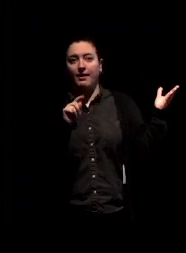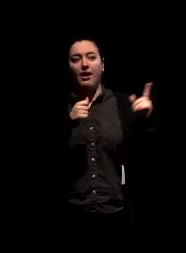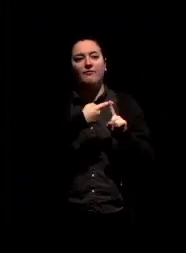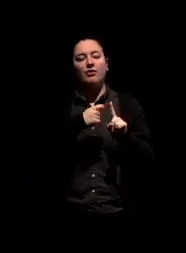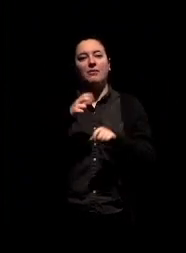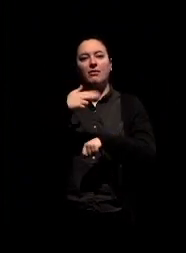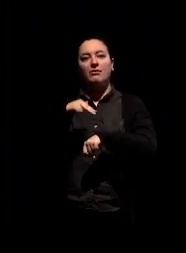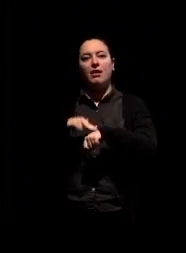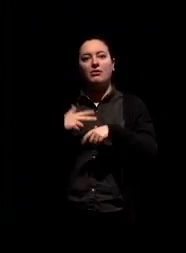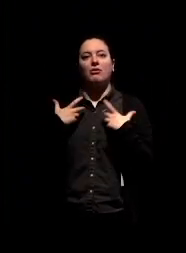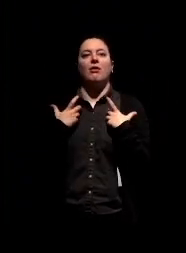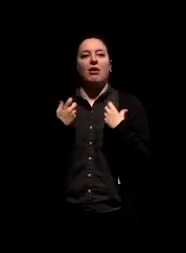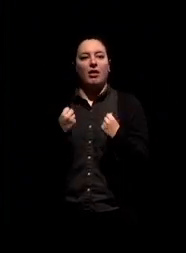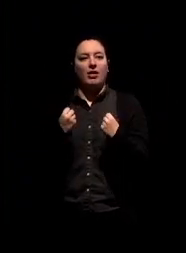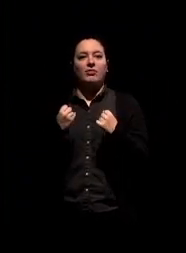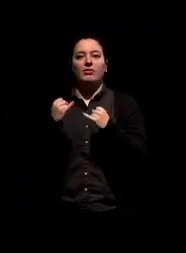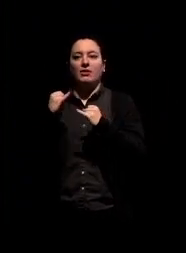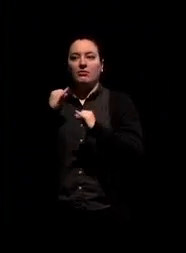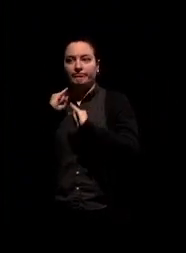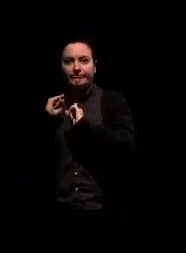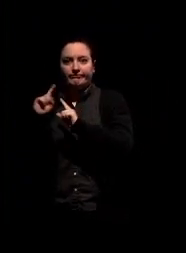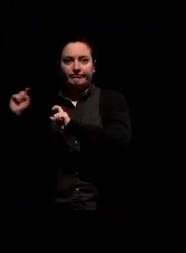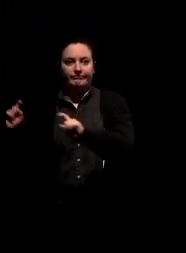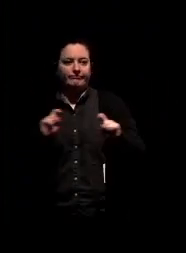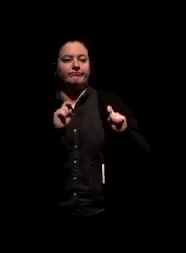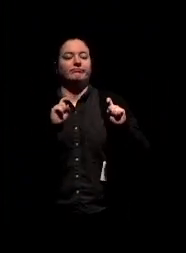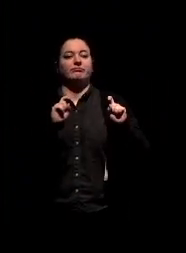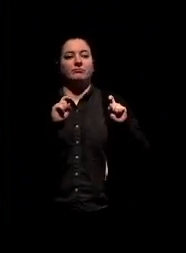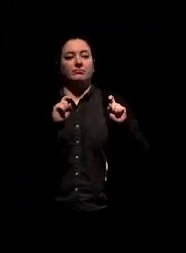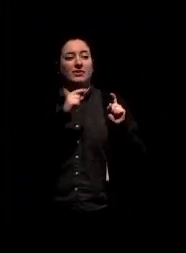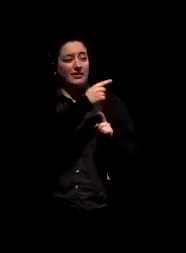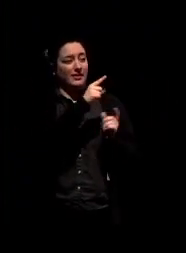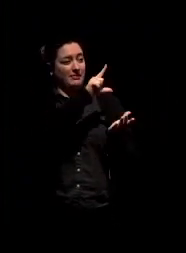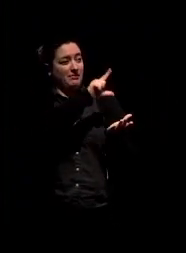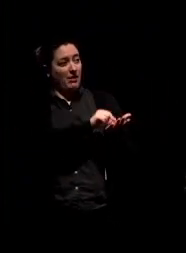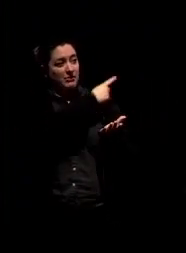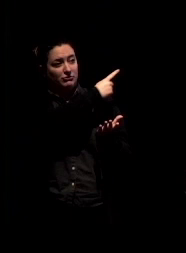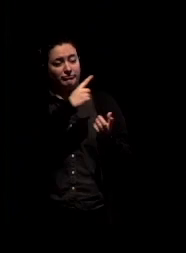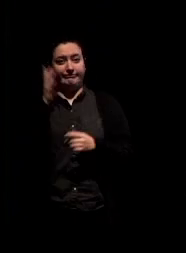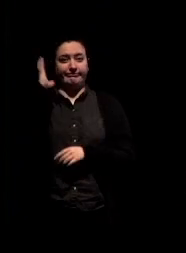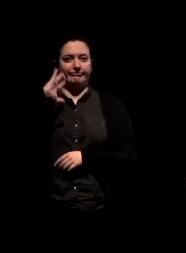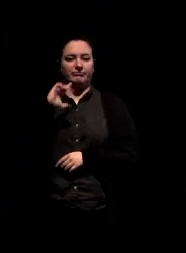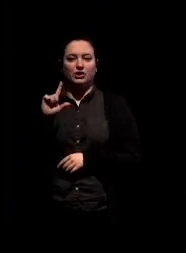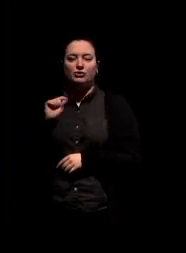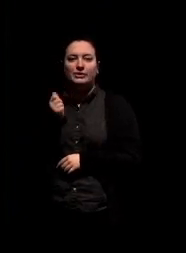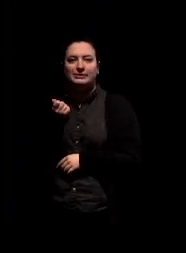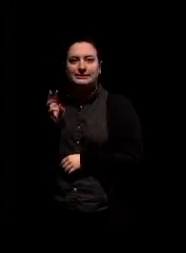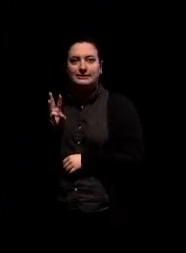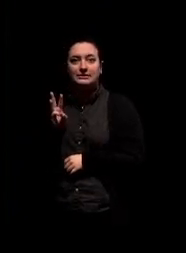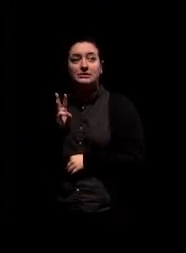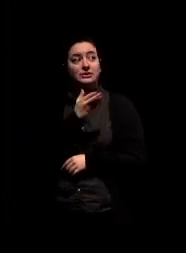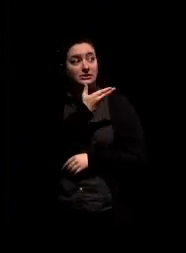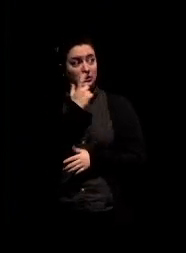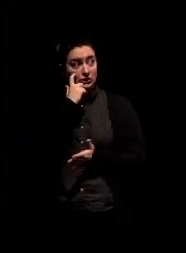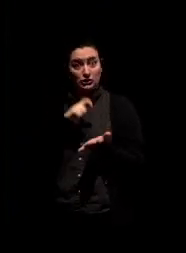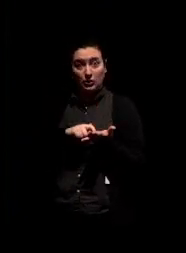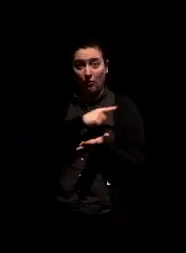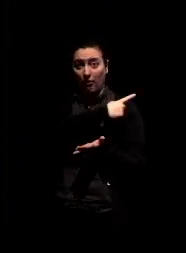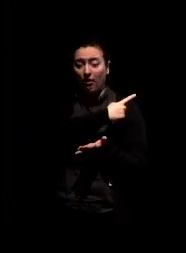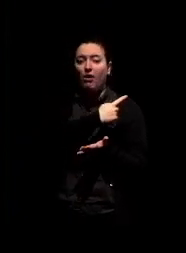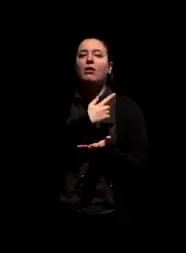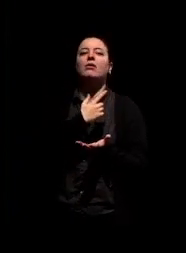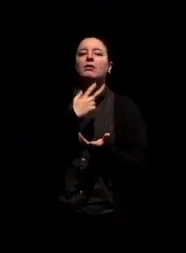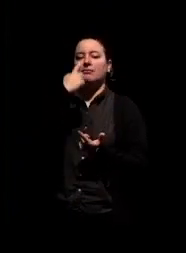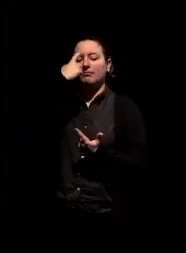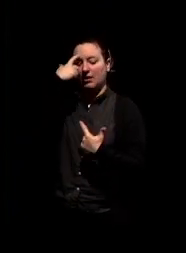was published in JAMA Internal Medicine in 2016. And what you can see is that these are measures of mental health and